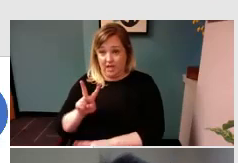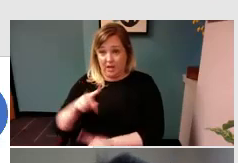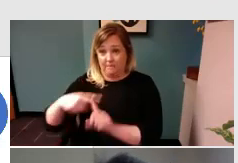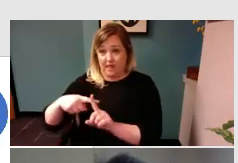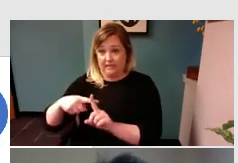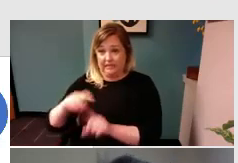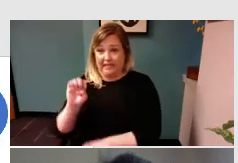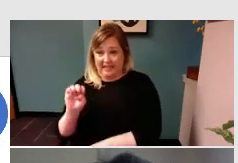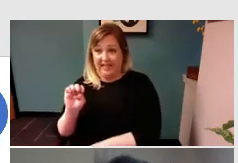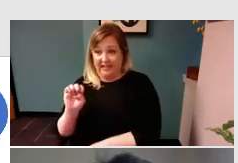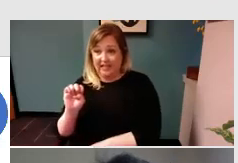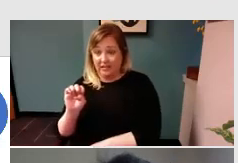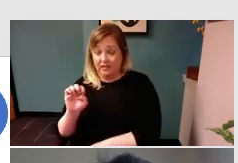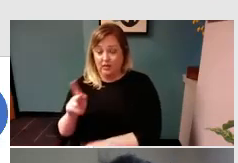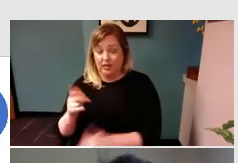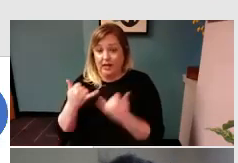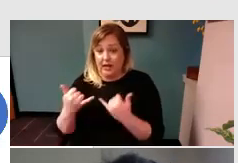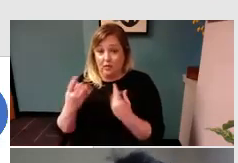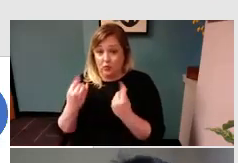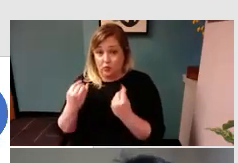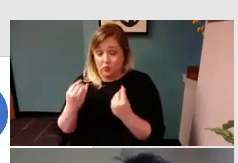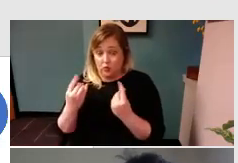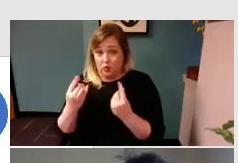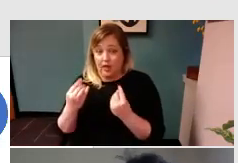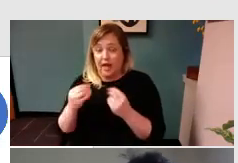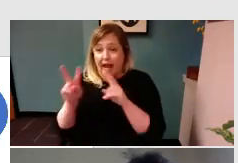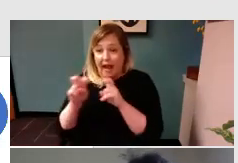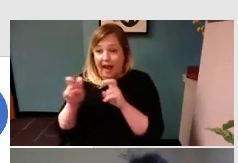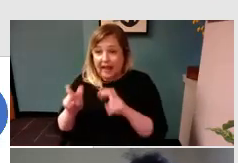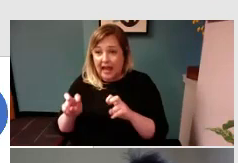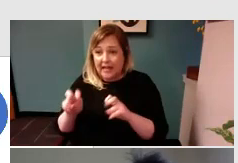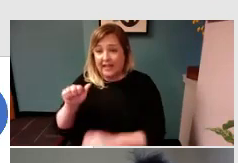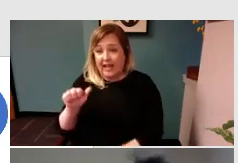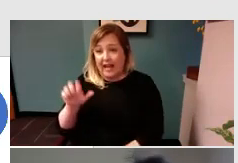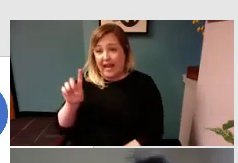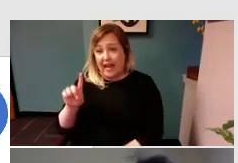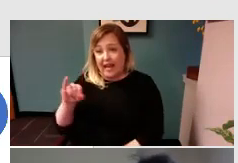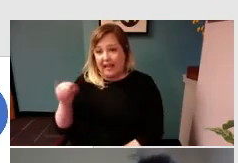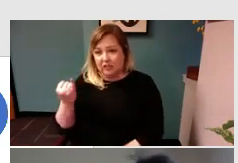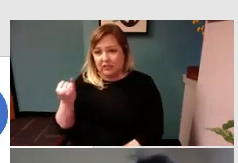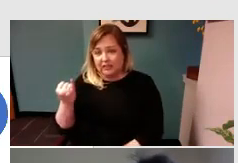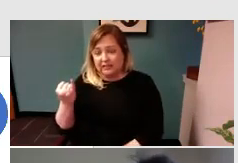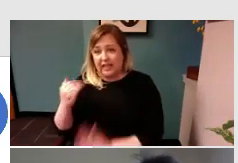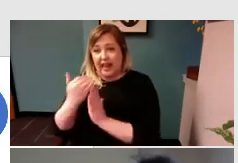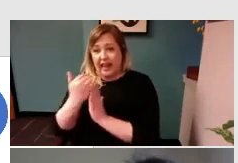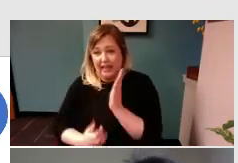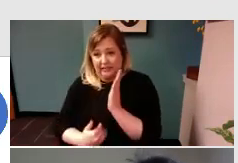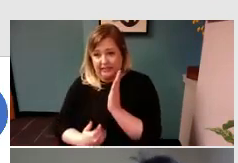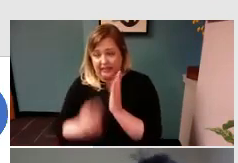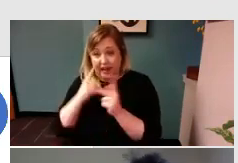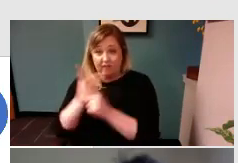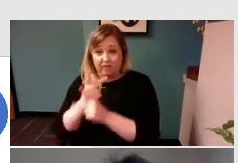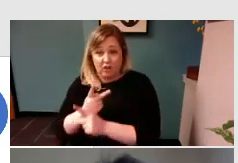we would analyze the adjacency list of this graph and try to figure out if there is a cycle or not. So let's just start with